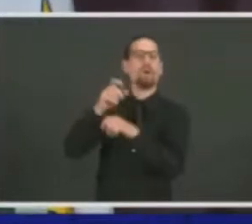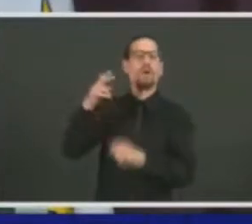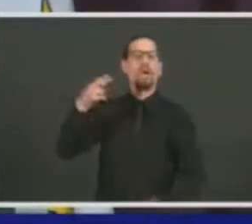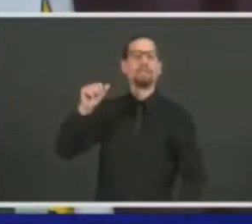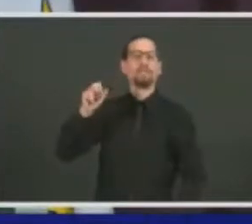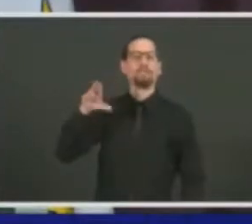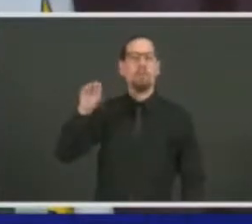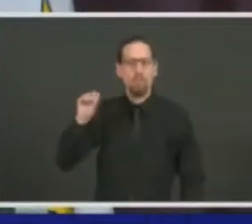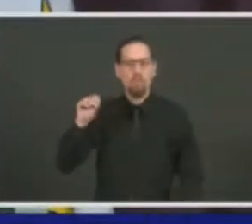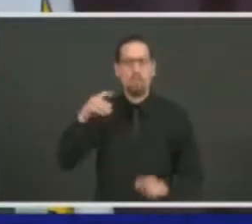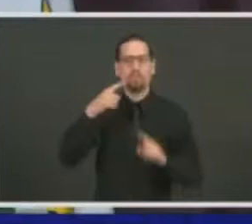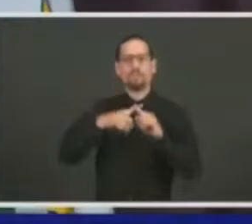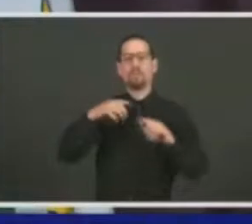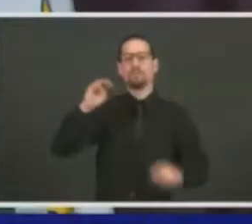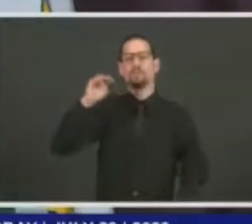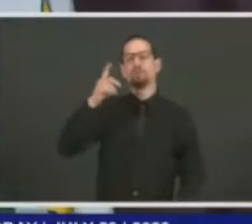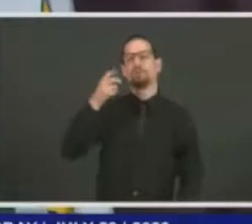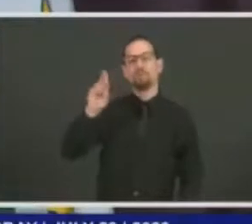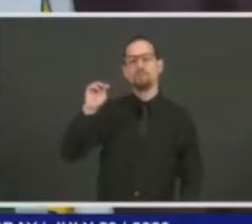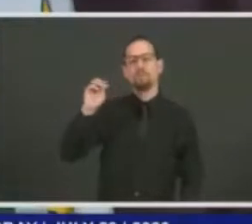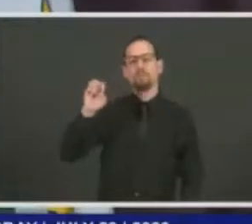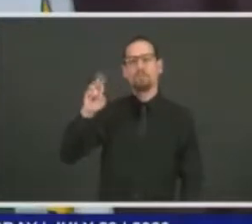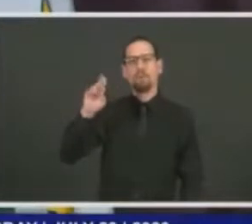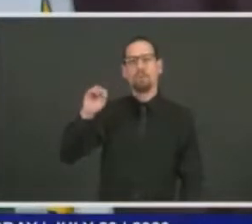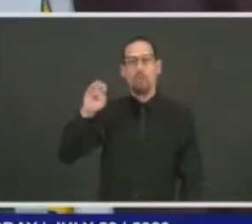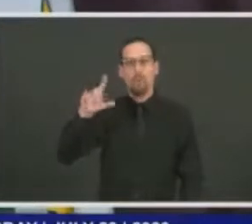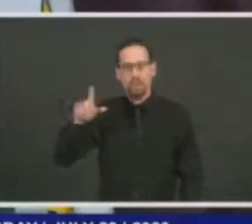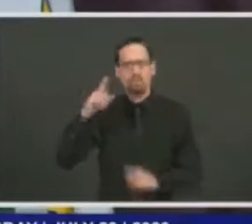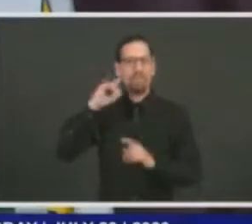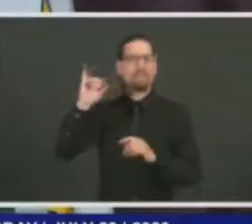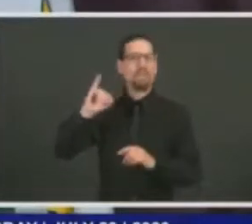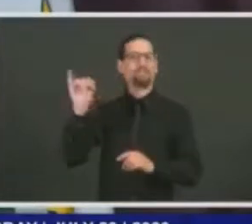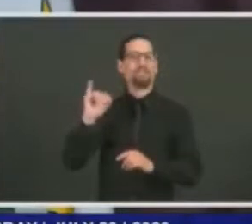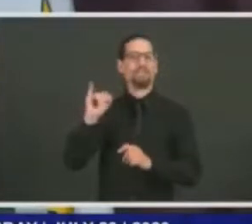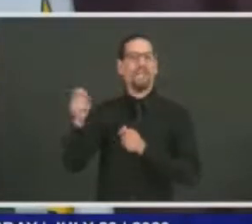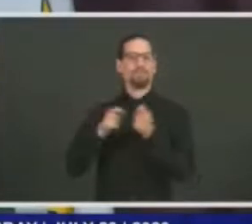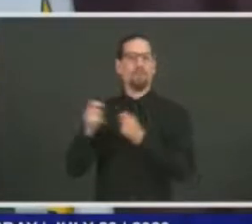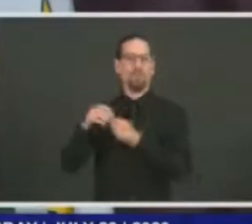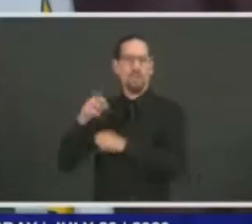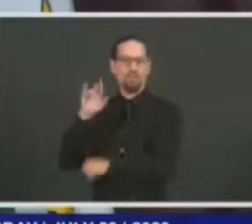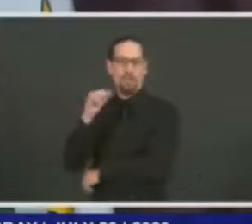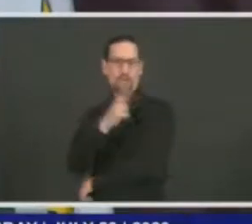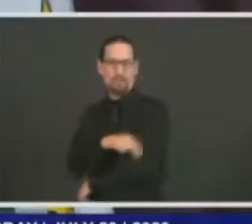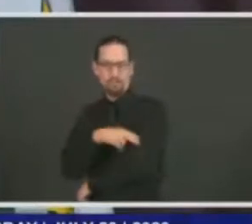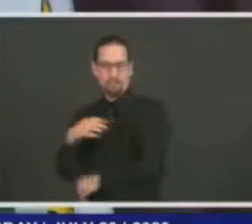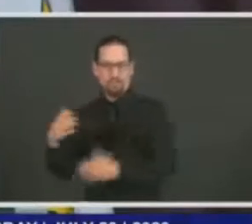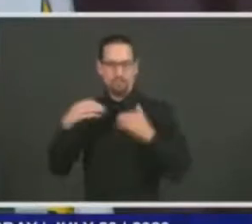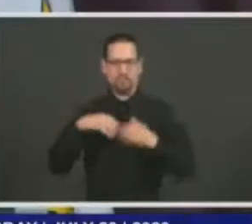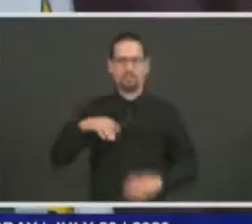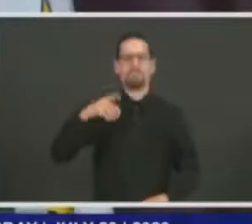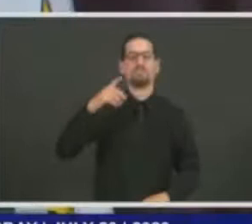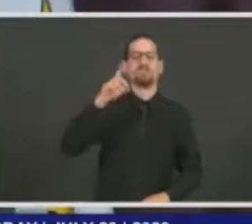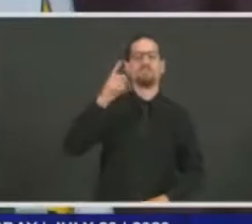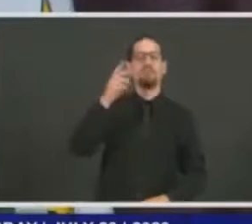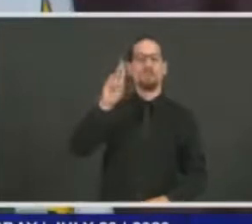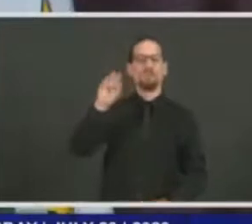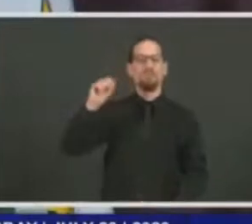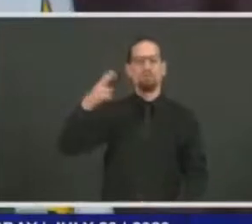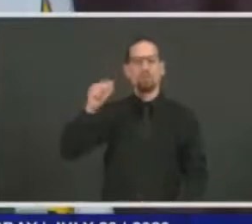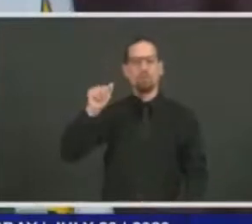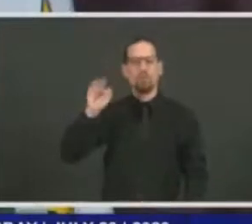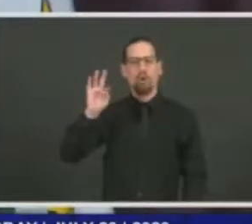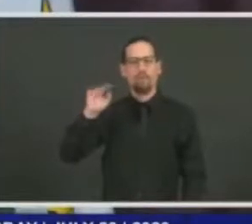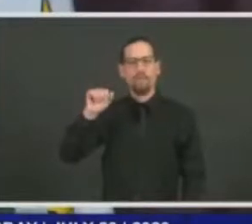for epidemiology and infection control at Rhode Island Hospital, Dr. Sharfstein, who's a vice dean of public health at